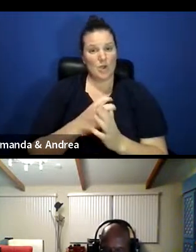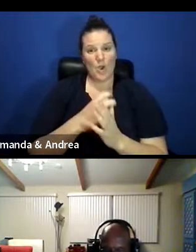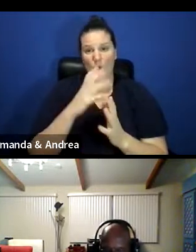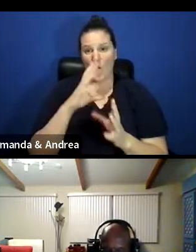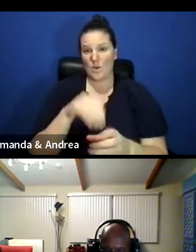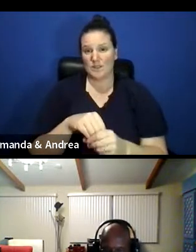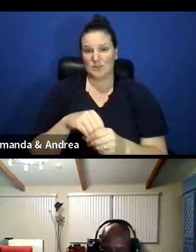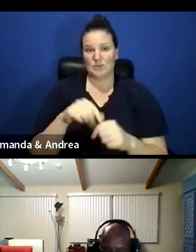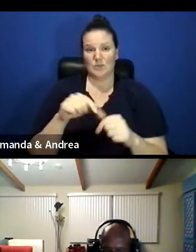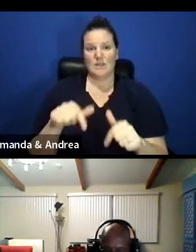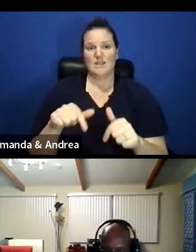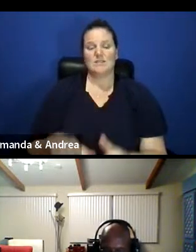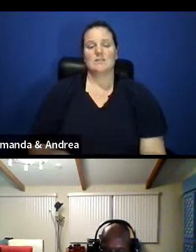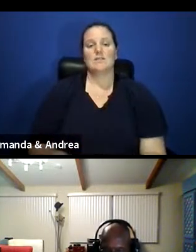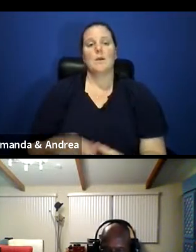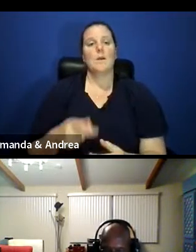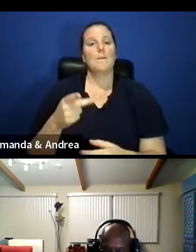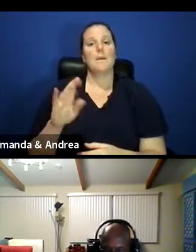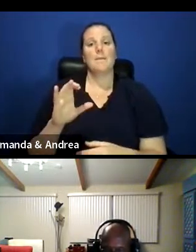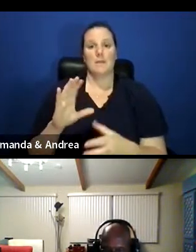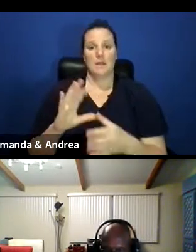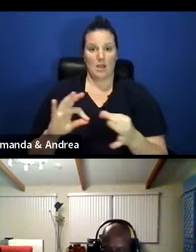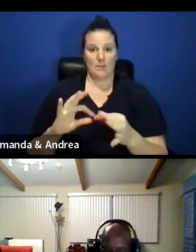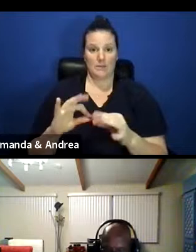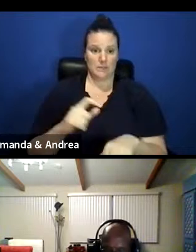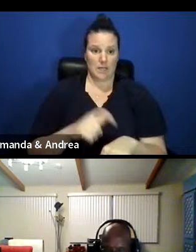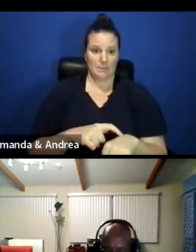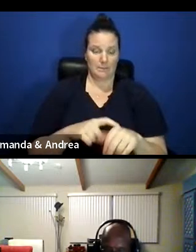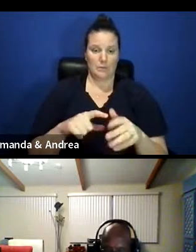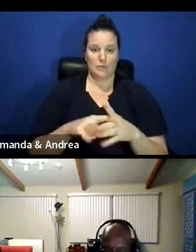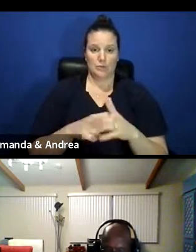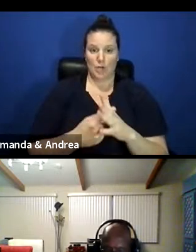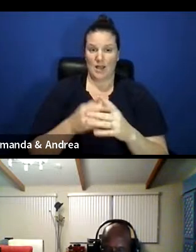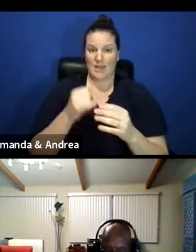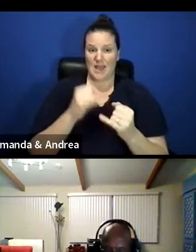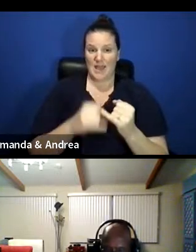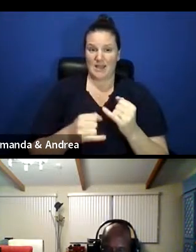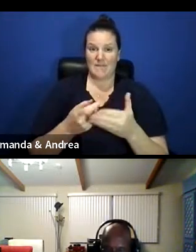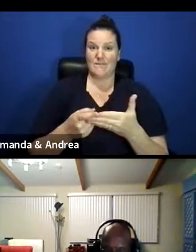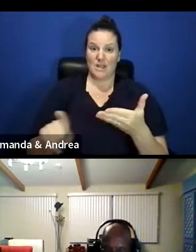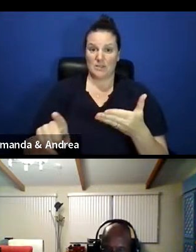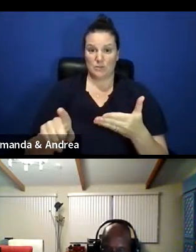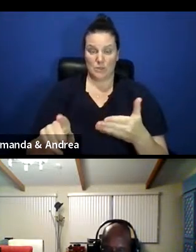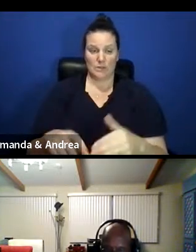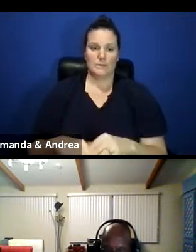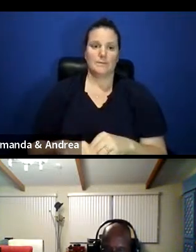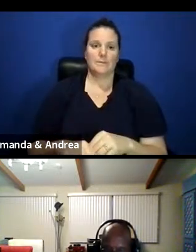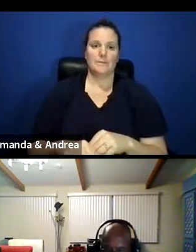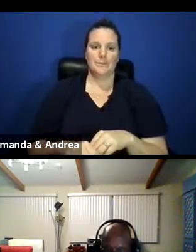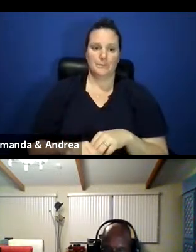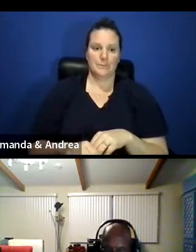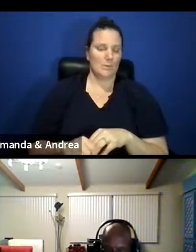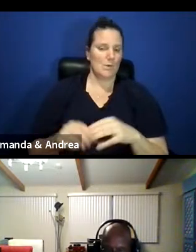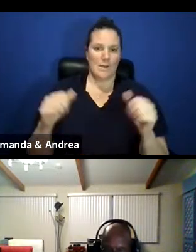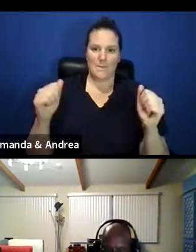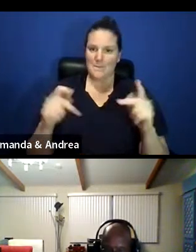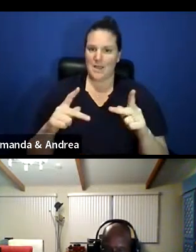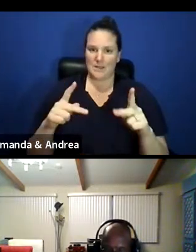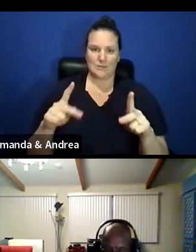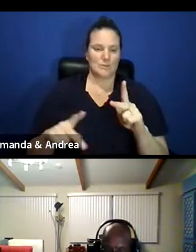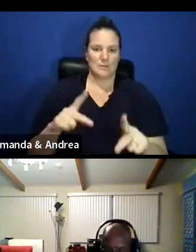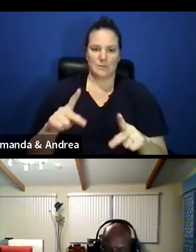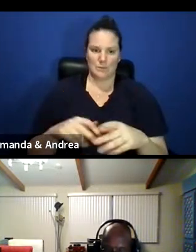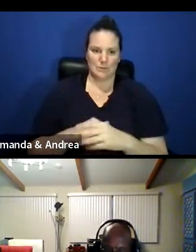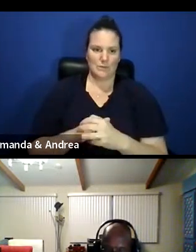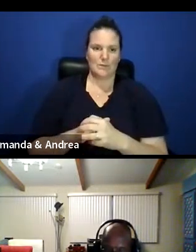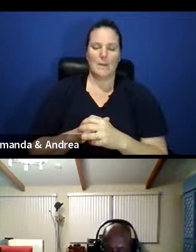this public comment period starting at the end of next week, we're going to come back to folks and